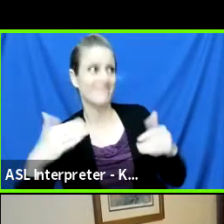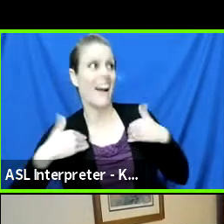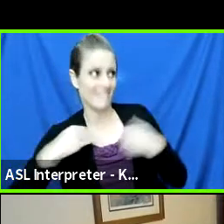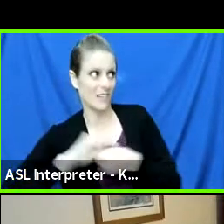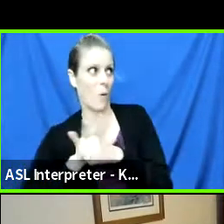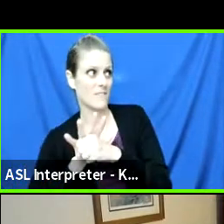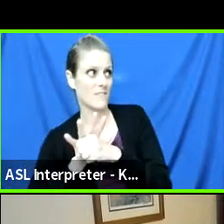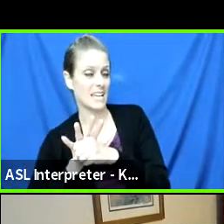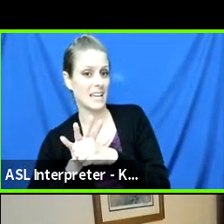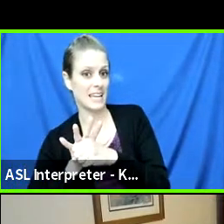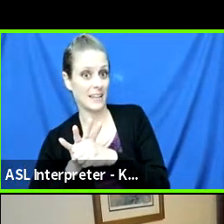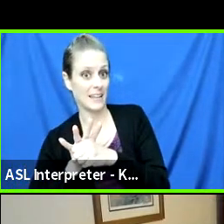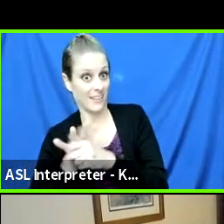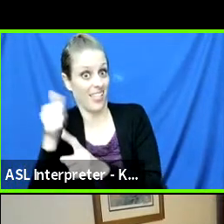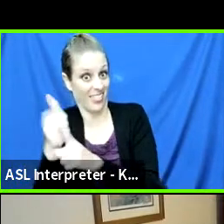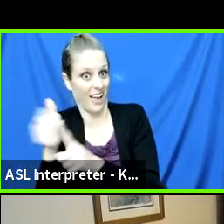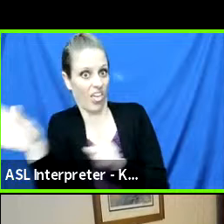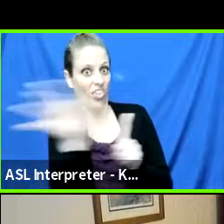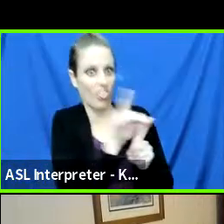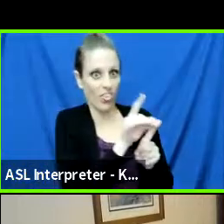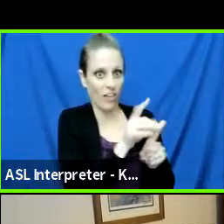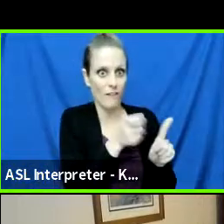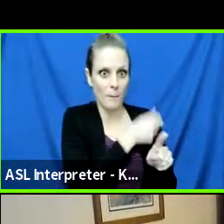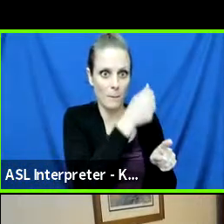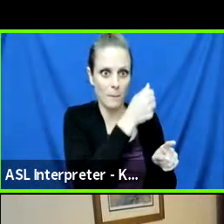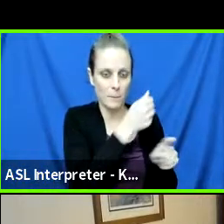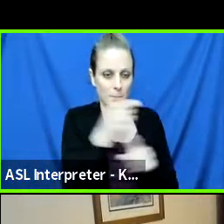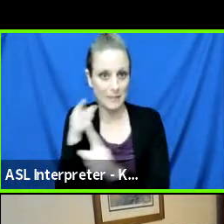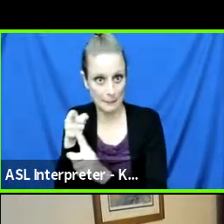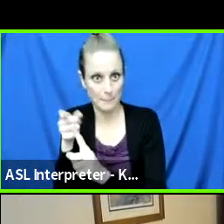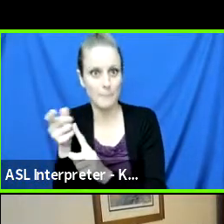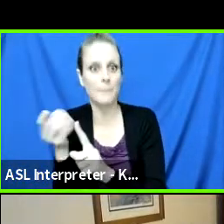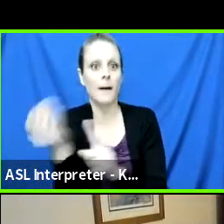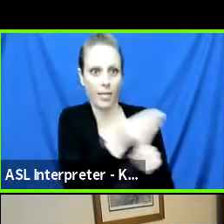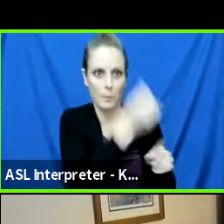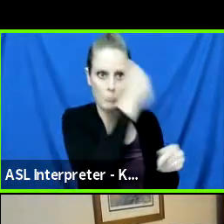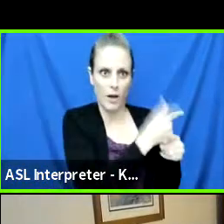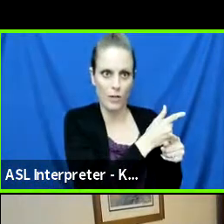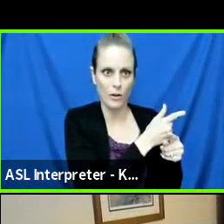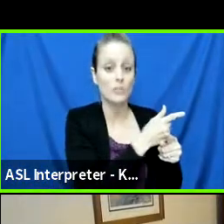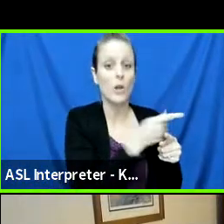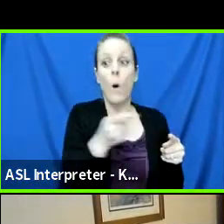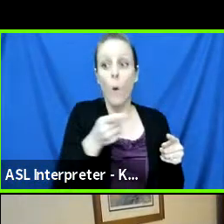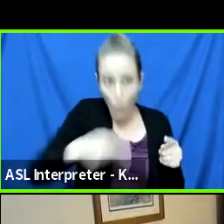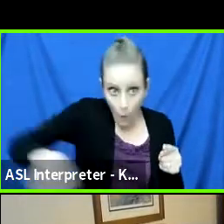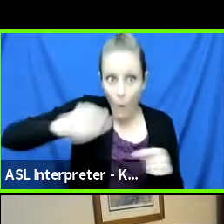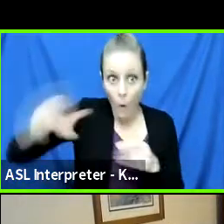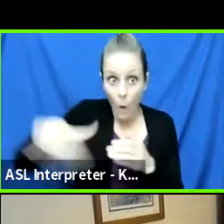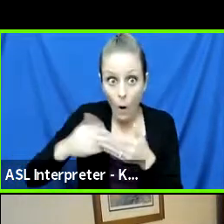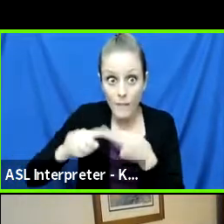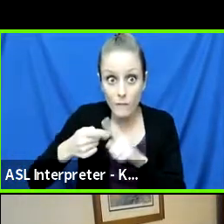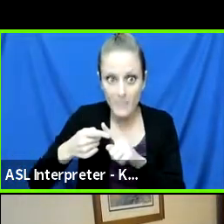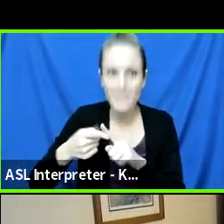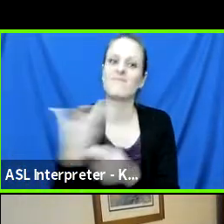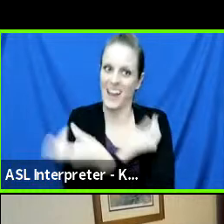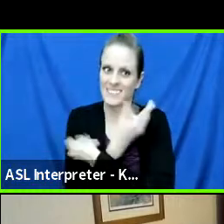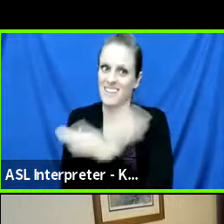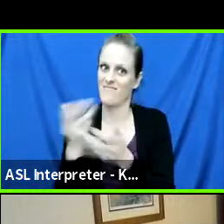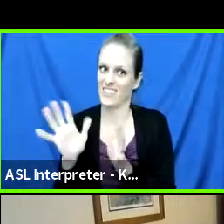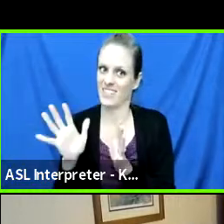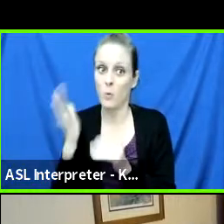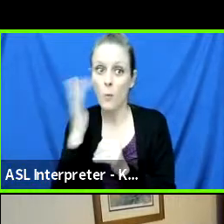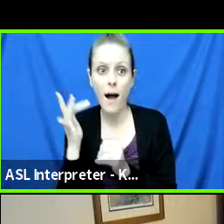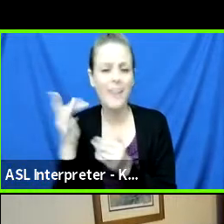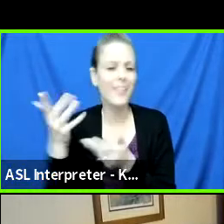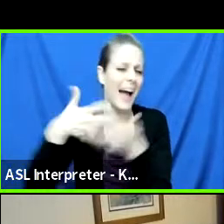which he gave it to my brothers. So they all actually got vaccinated after that, because they love to hang out. They're